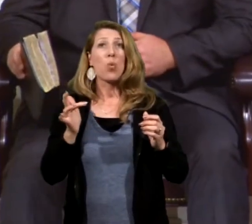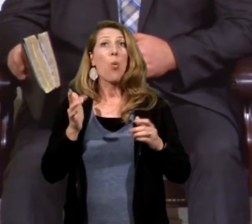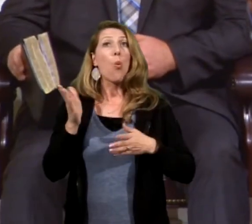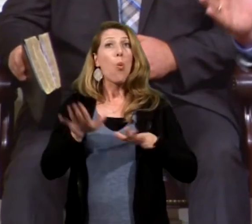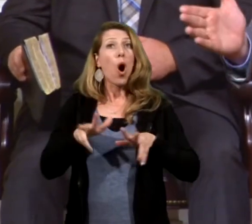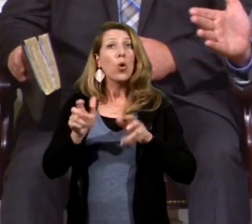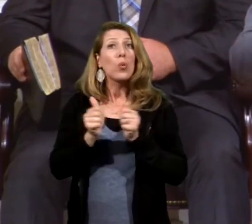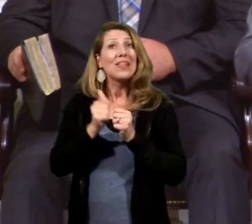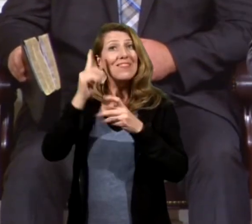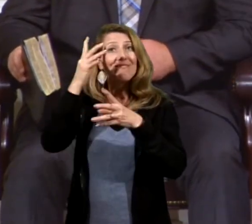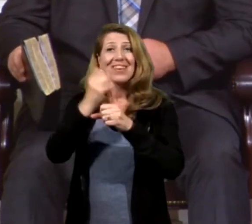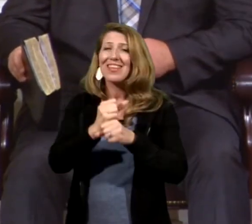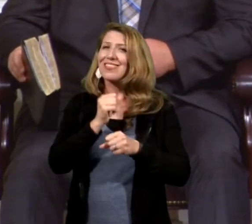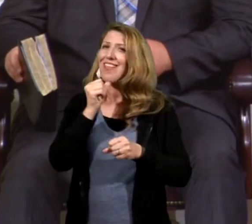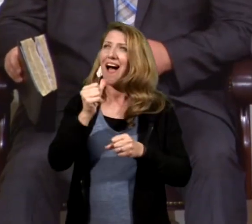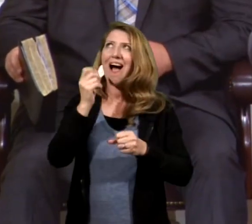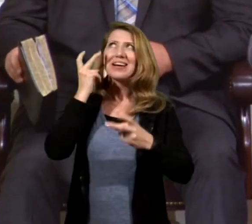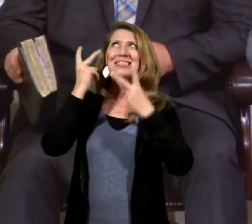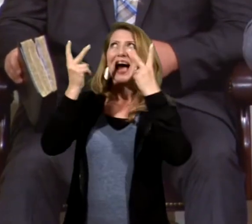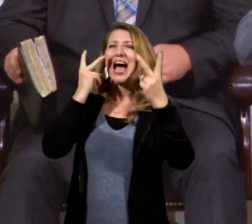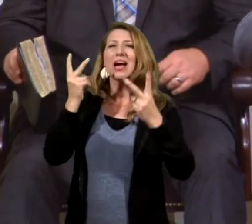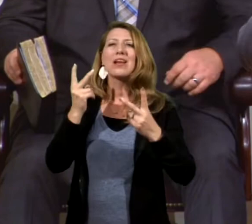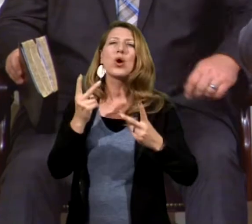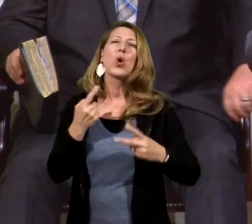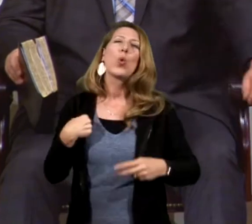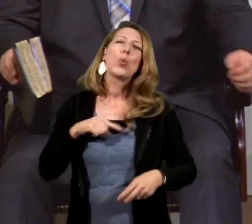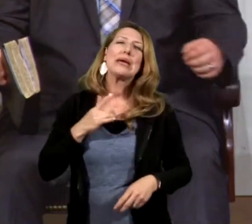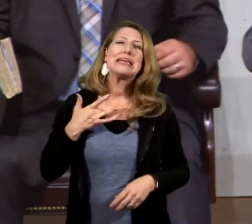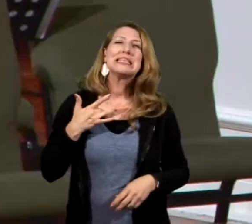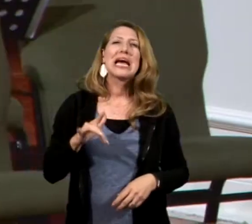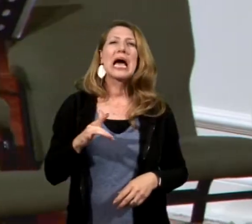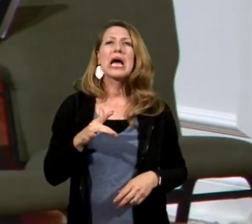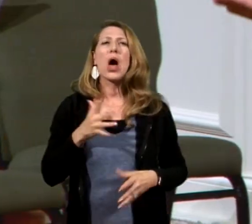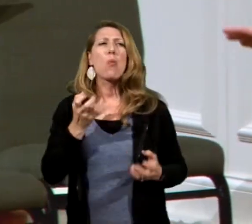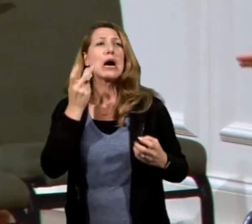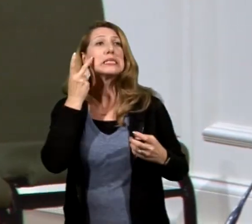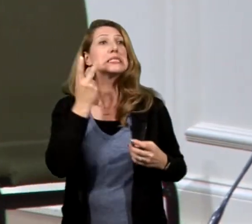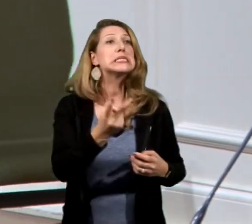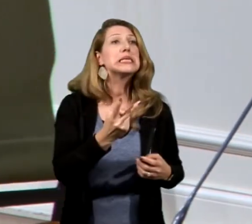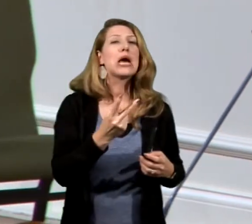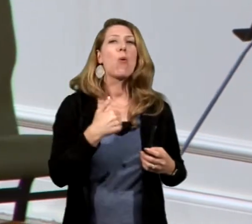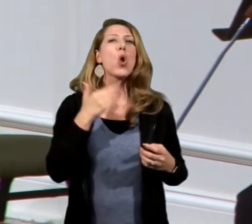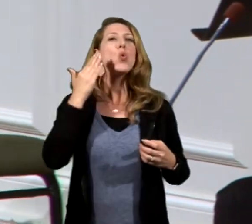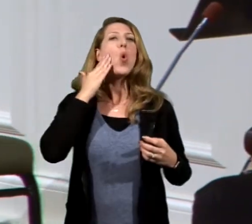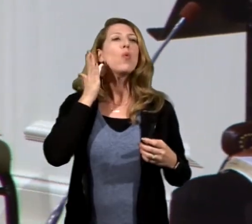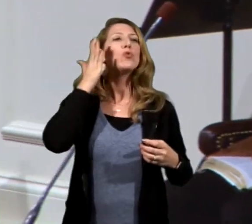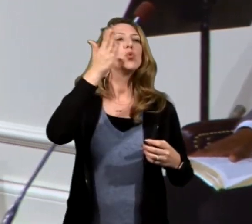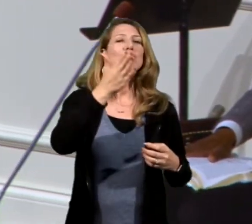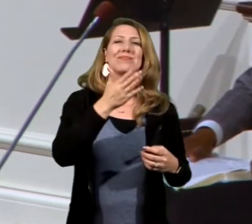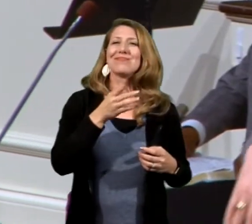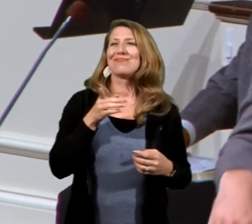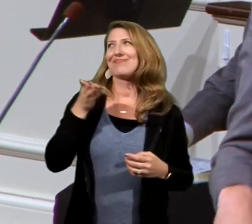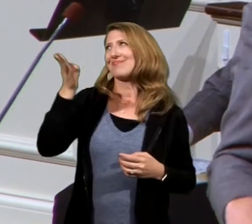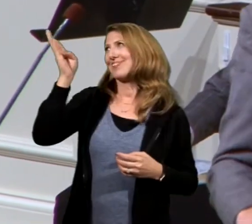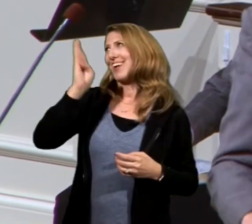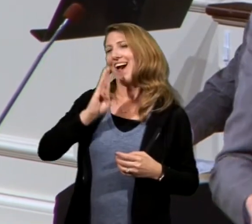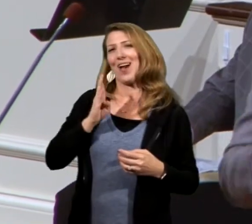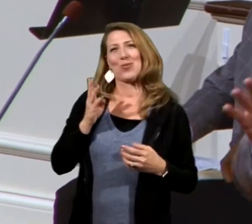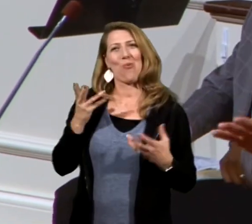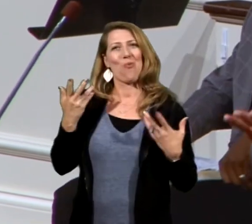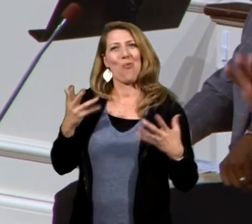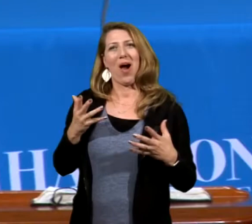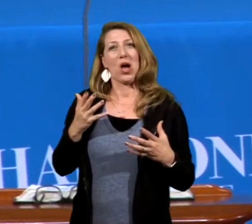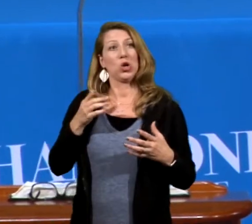by sight. We want to see everything. We want to know what's going to happen in our future and what's going to take place. And God's not as interested in what